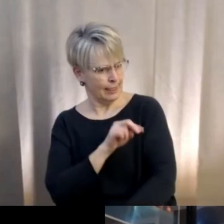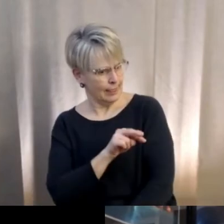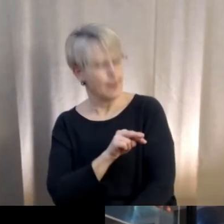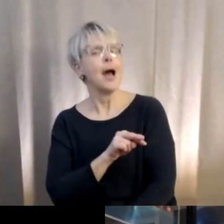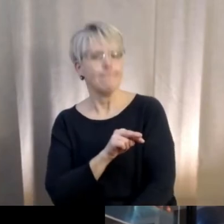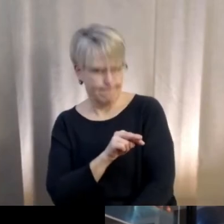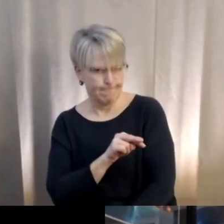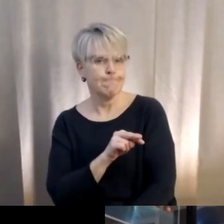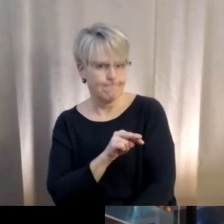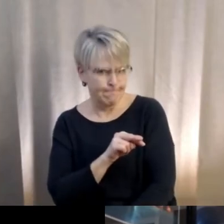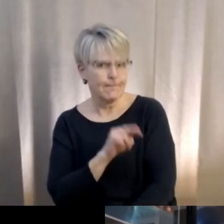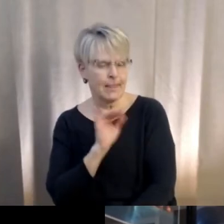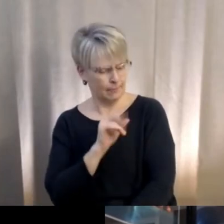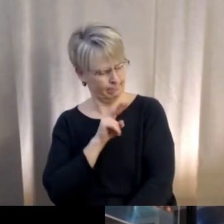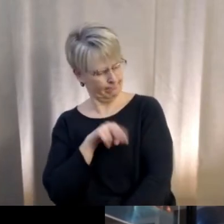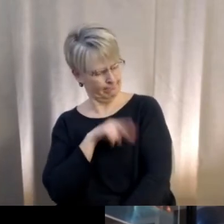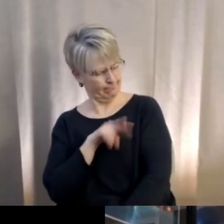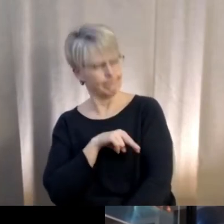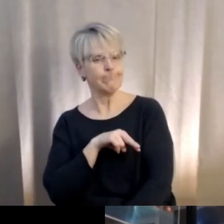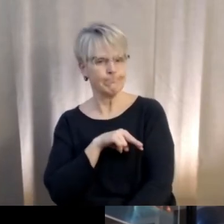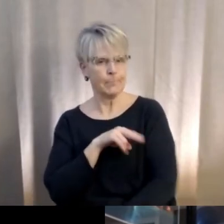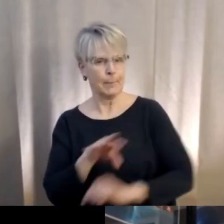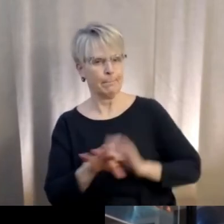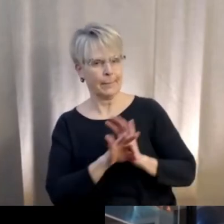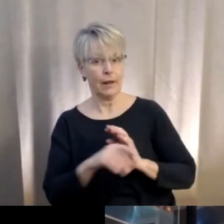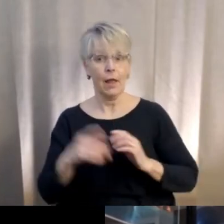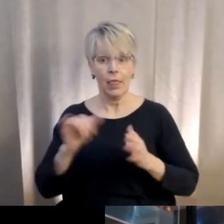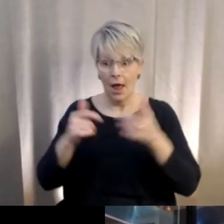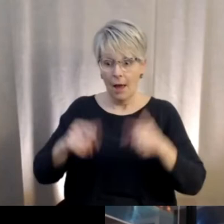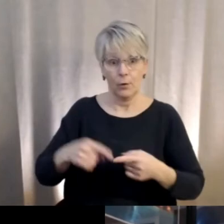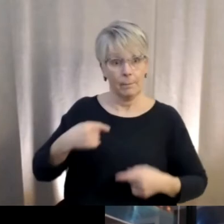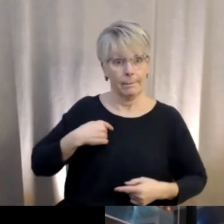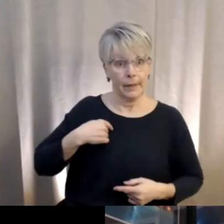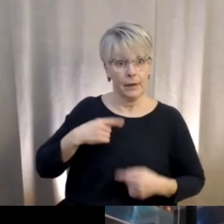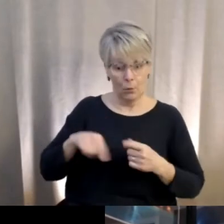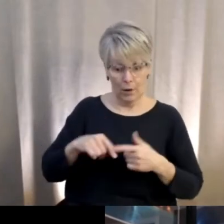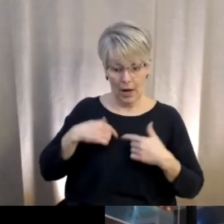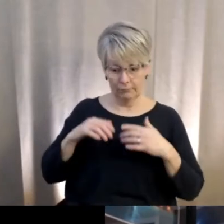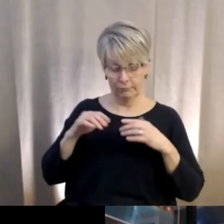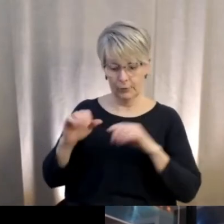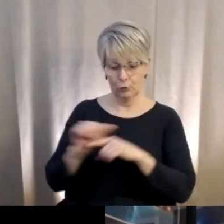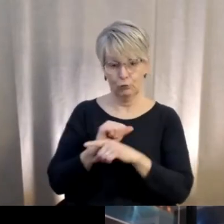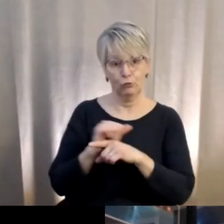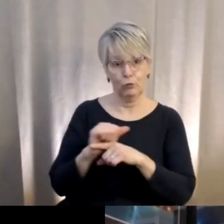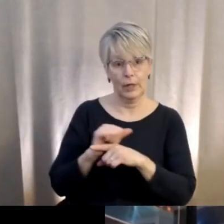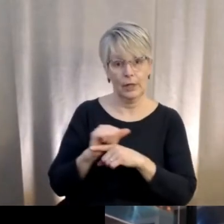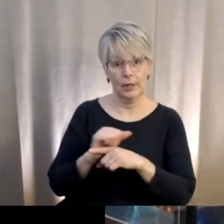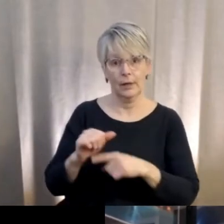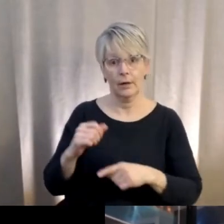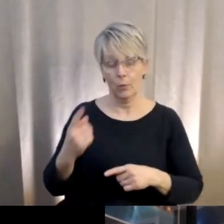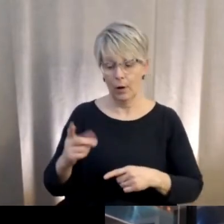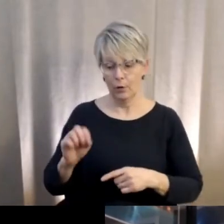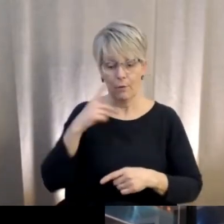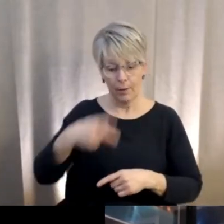list. For instance, like, and this happened to me when I was training a post-traumatic stress assistance